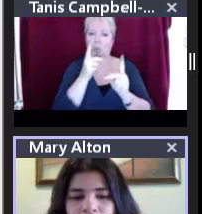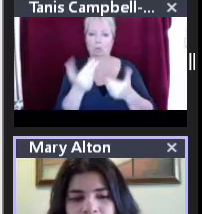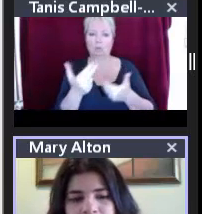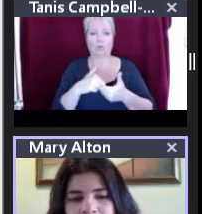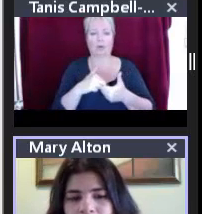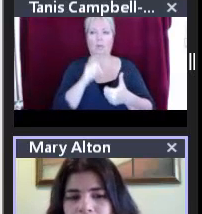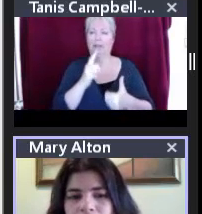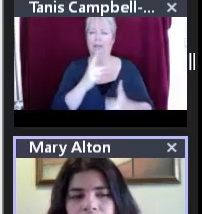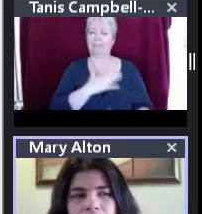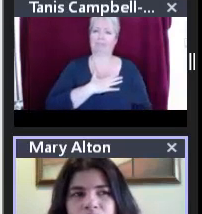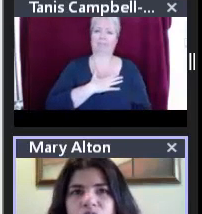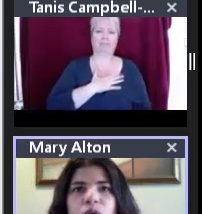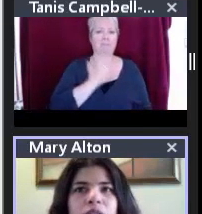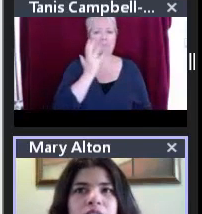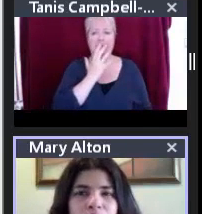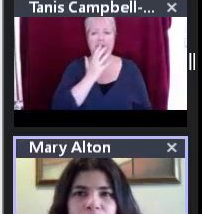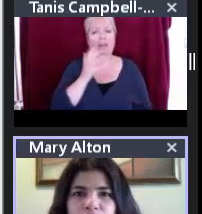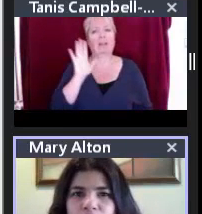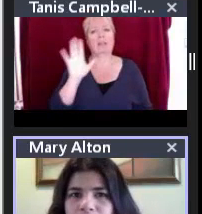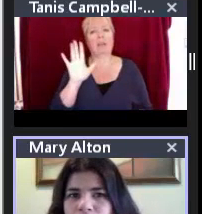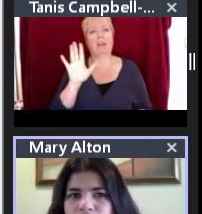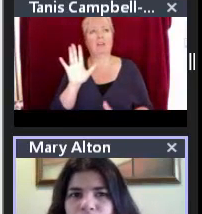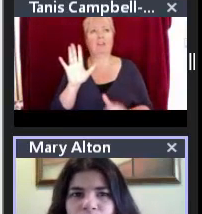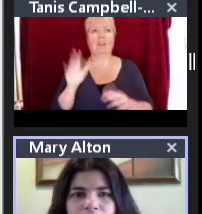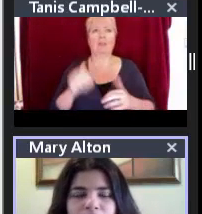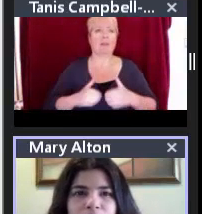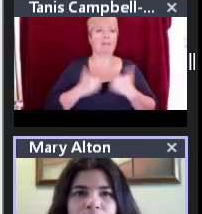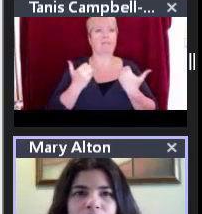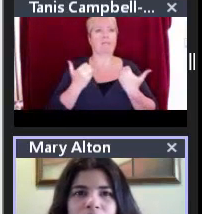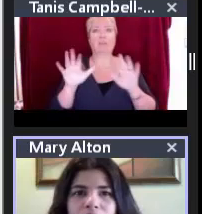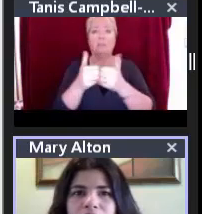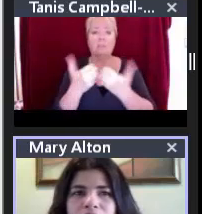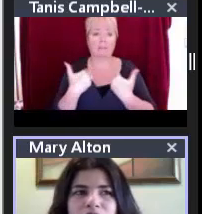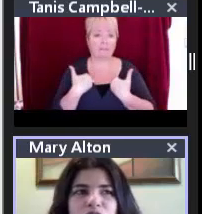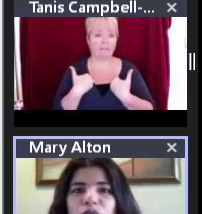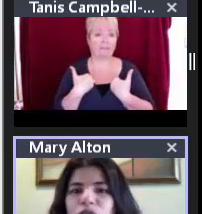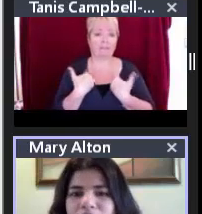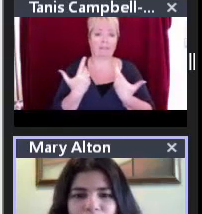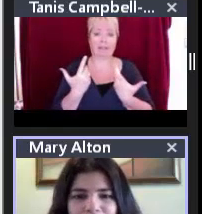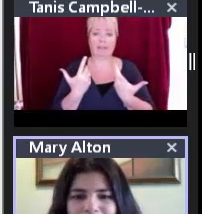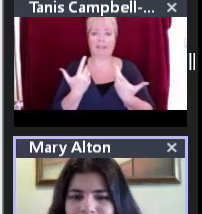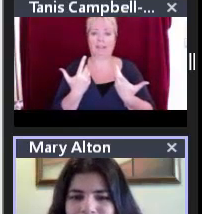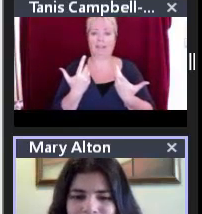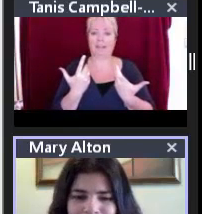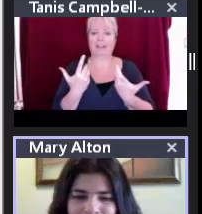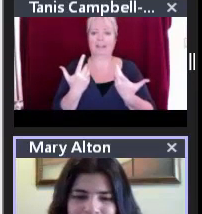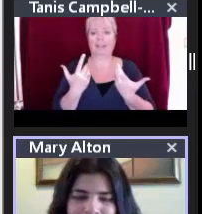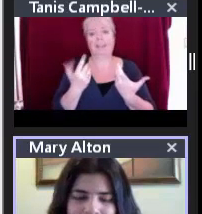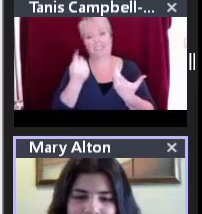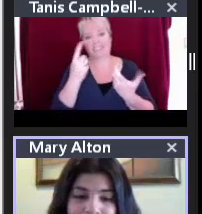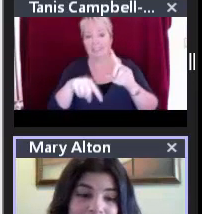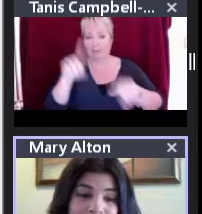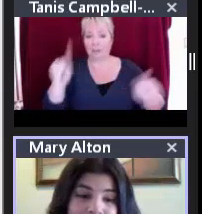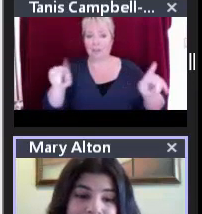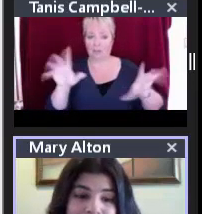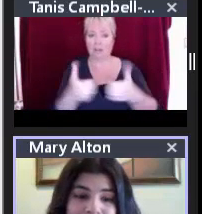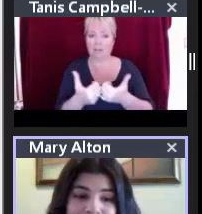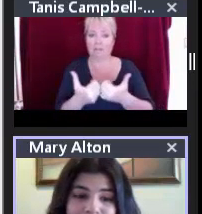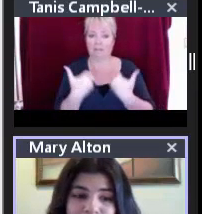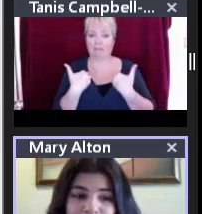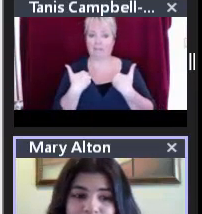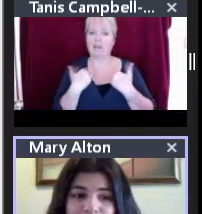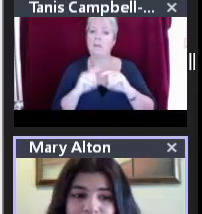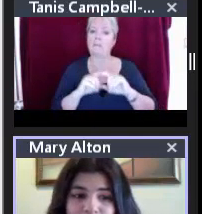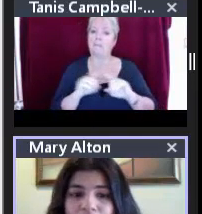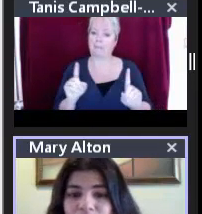are facing so many different challenges in their life, and different in every case. And yet